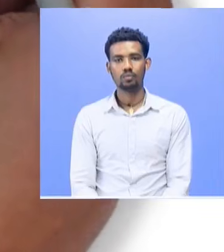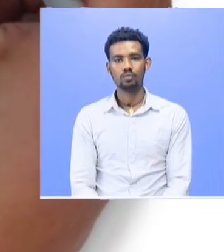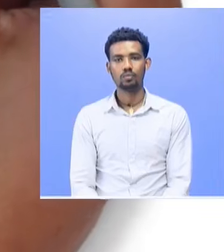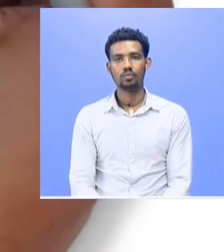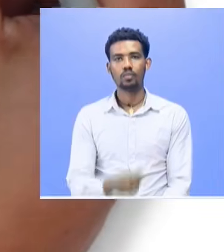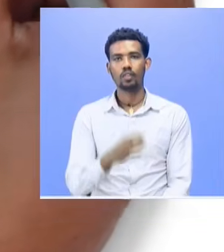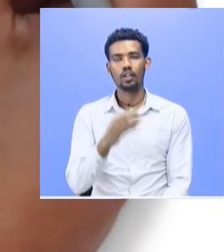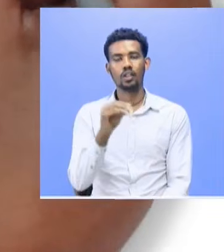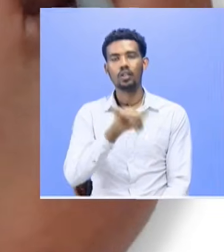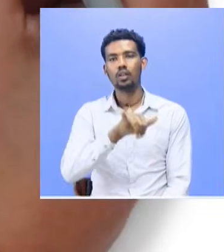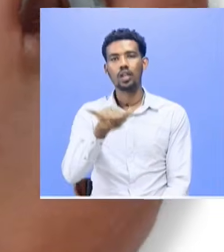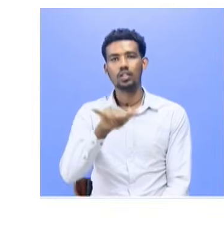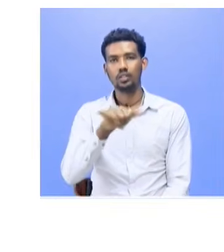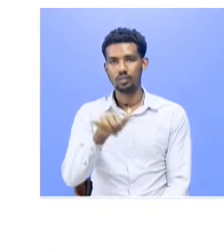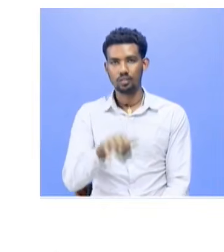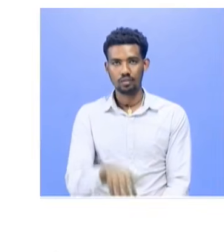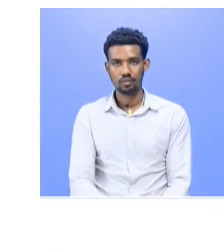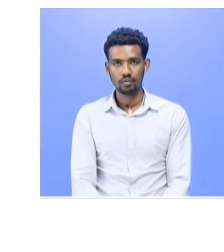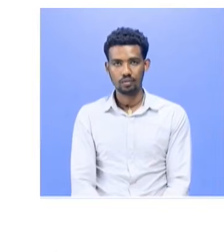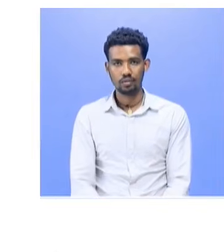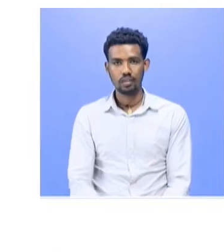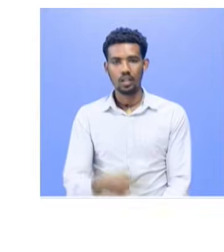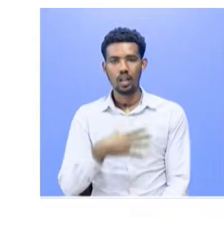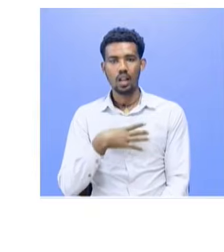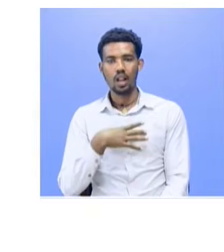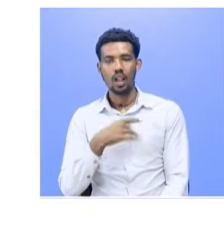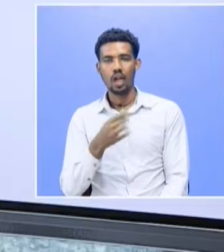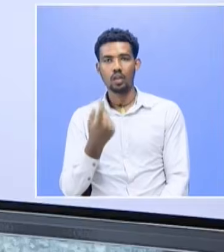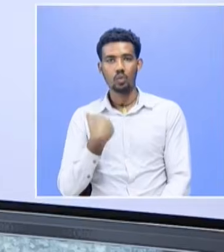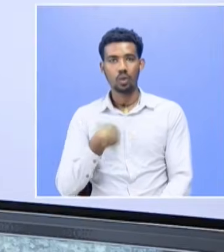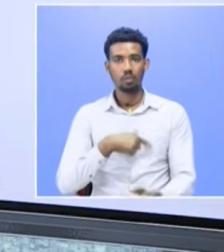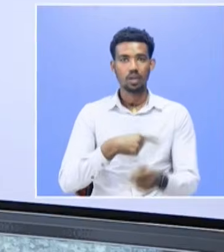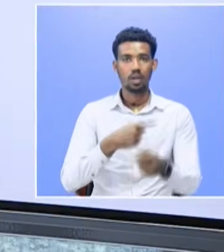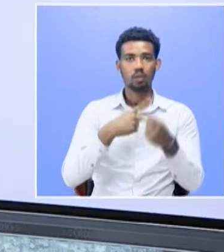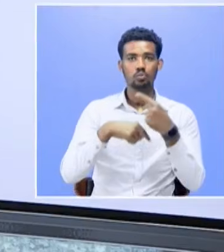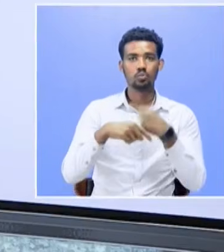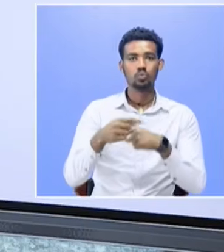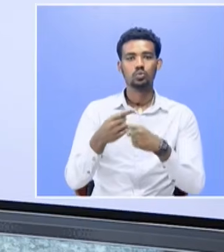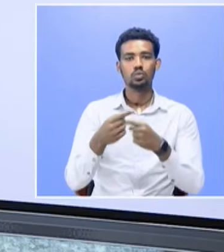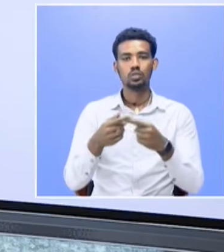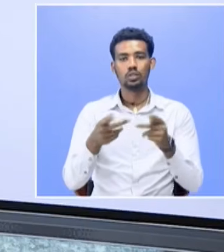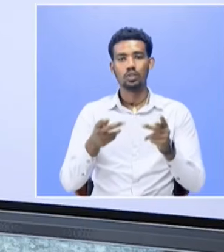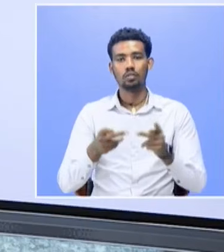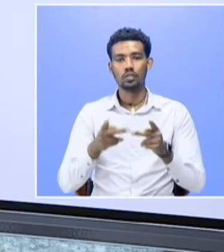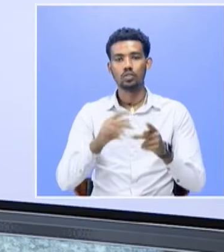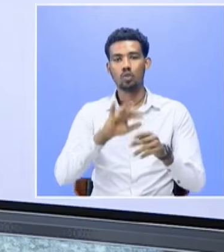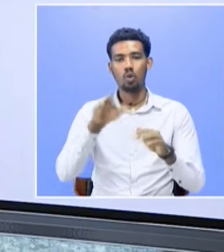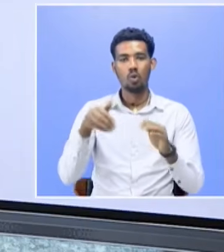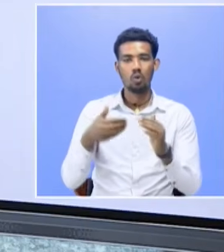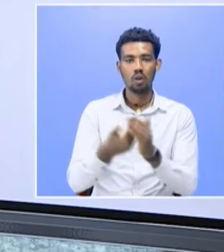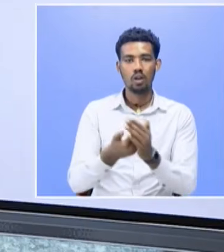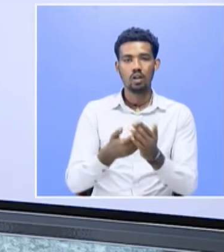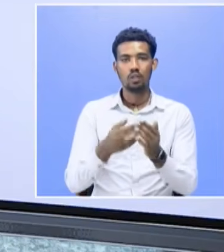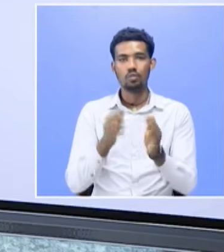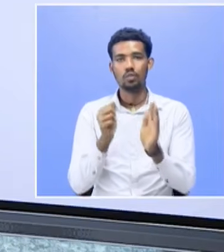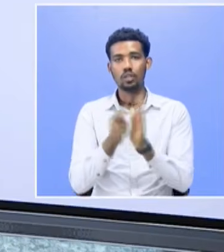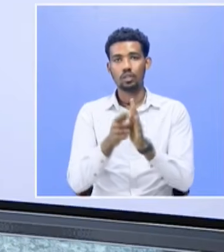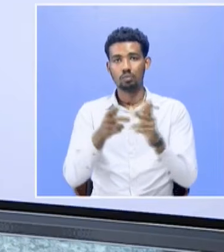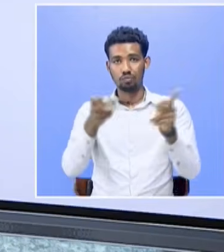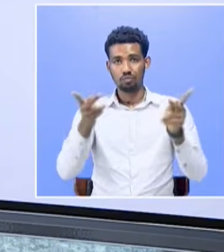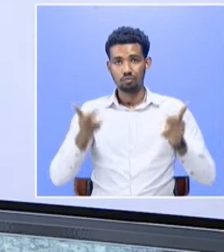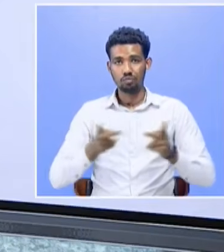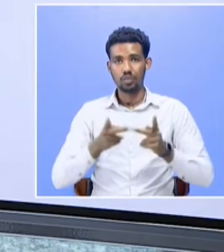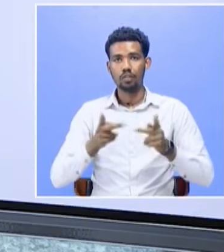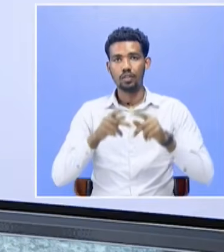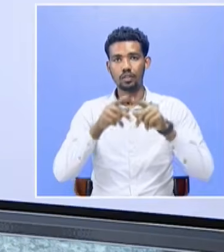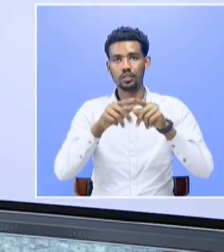and etc. Like when we come to surface, like wall, like this whiteboard, and also when we